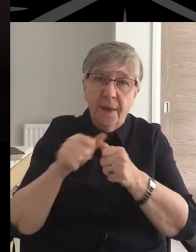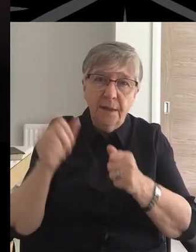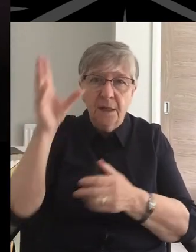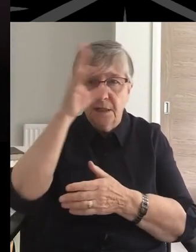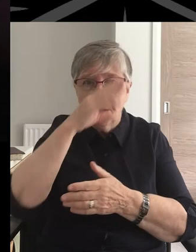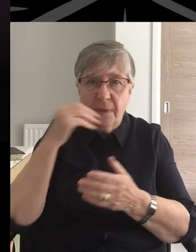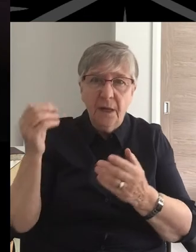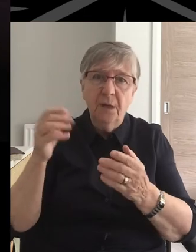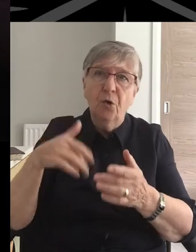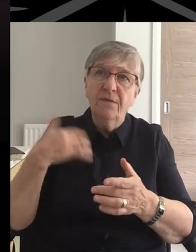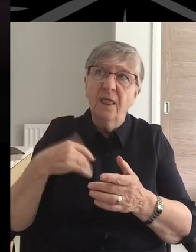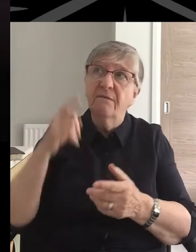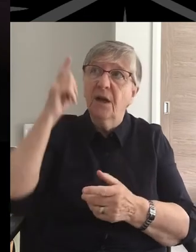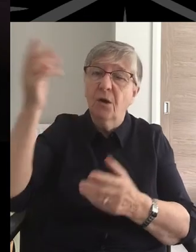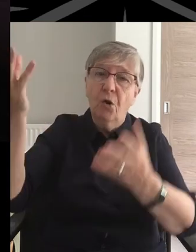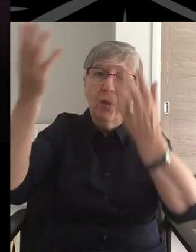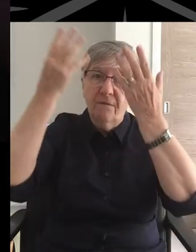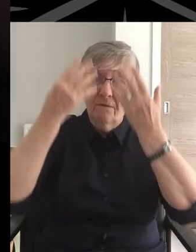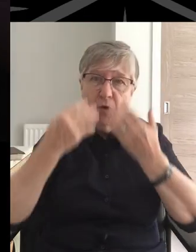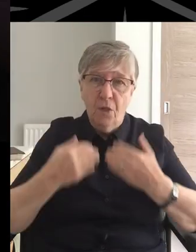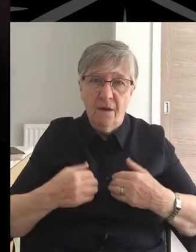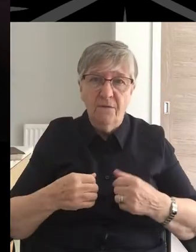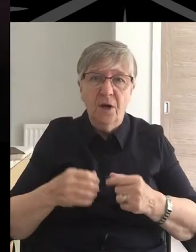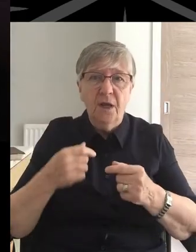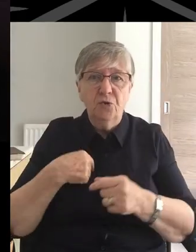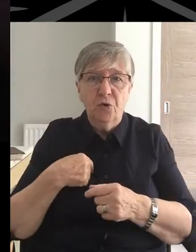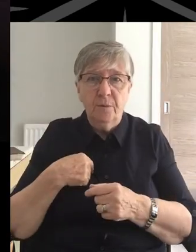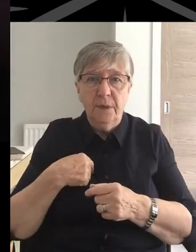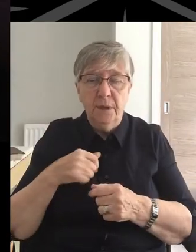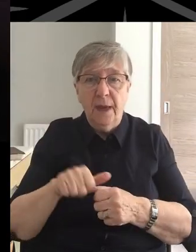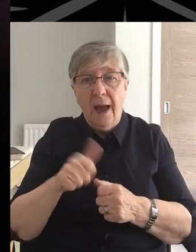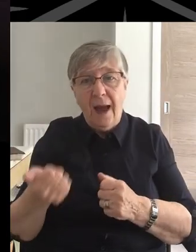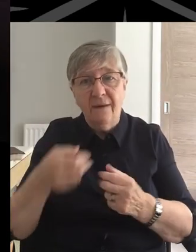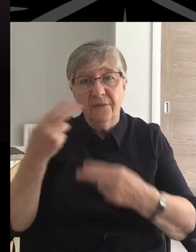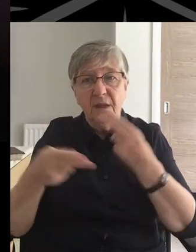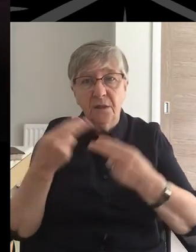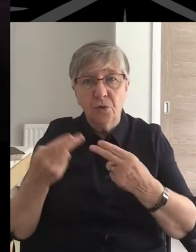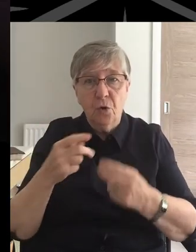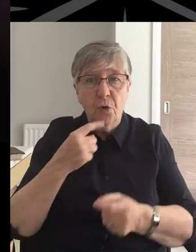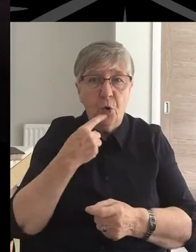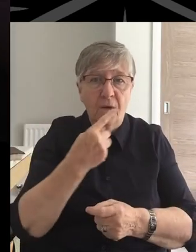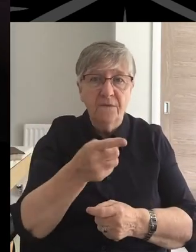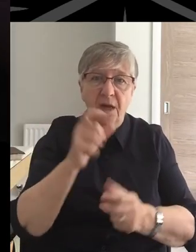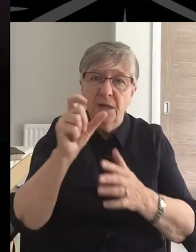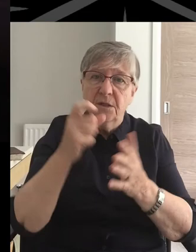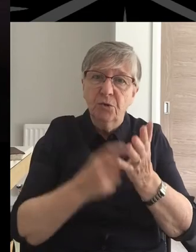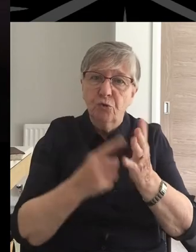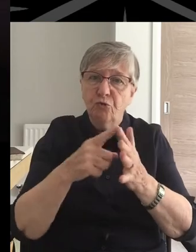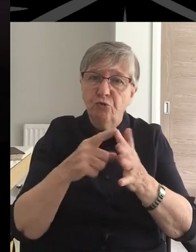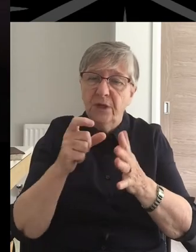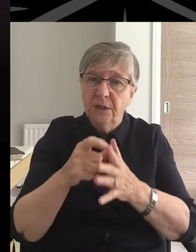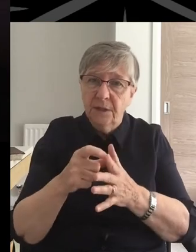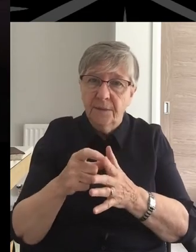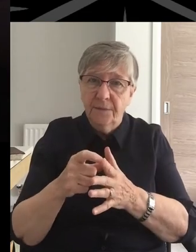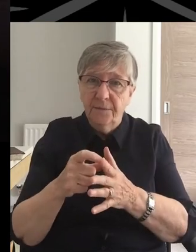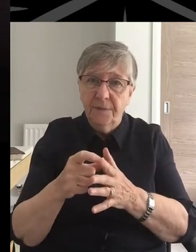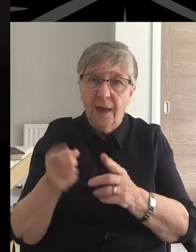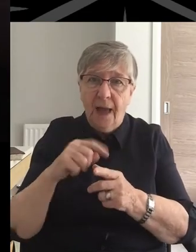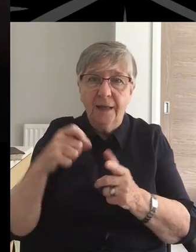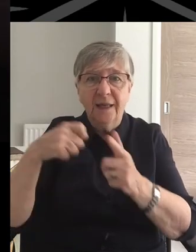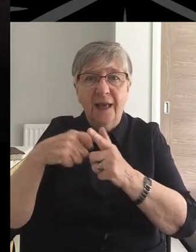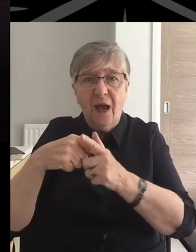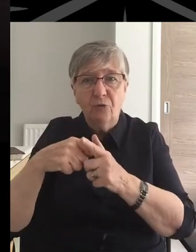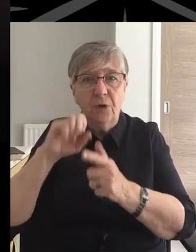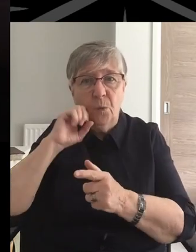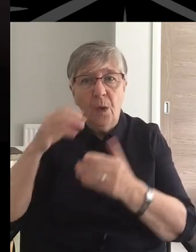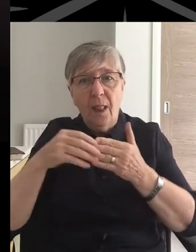God, fall afresh on me. After we've sung this, we'll confess our faith in the words of the Apostles' Creed, and then Karen